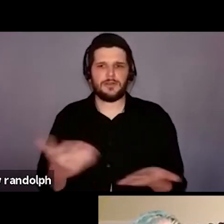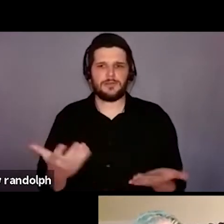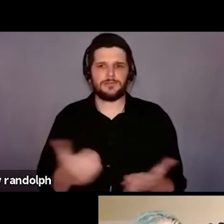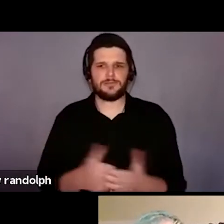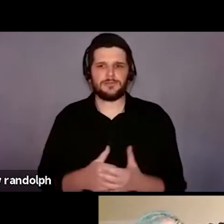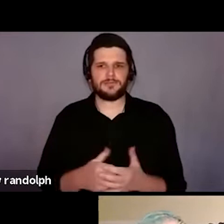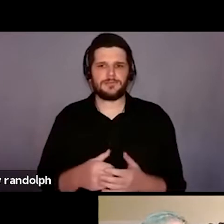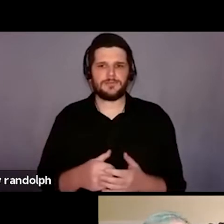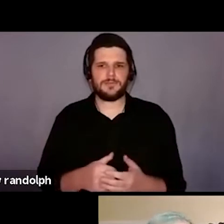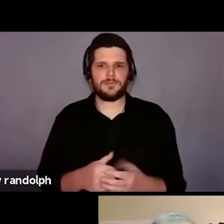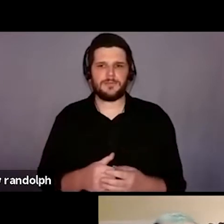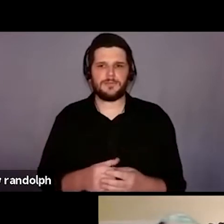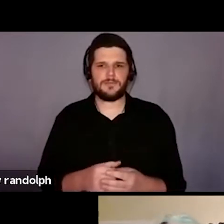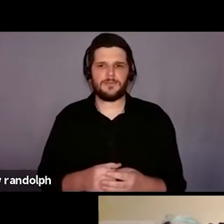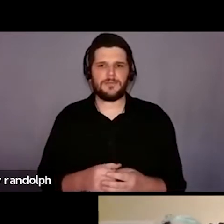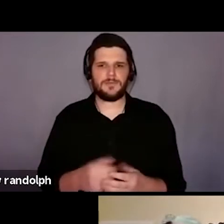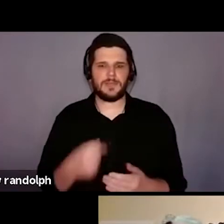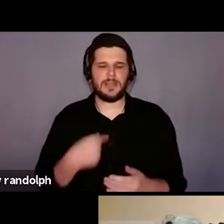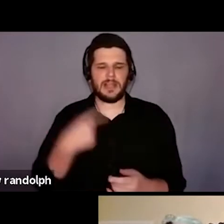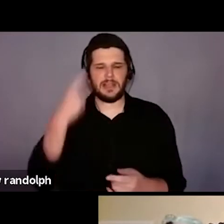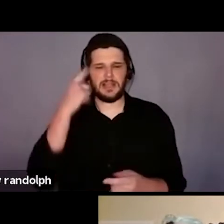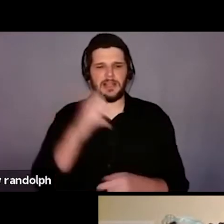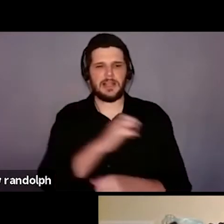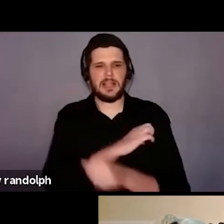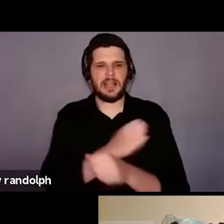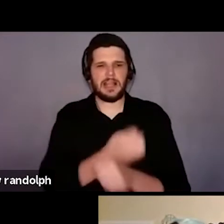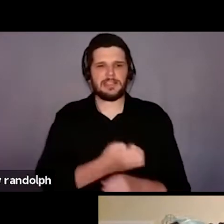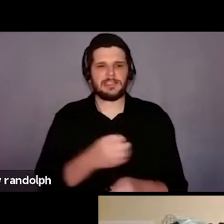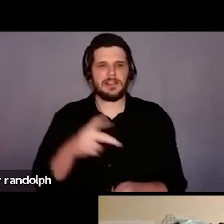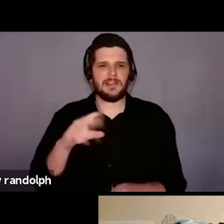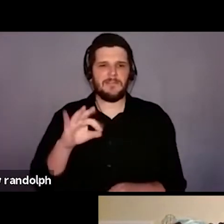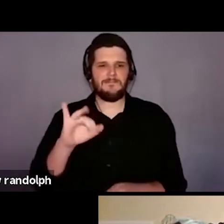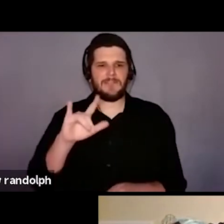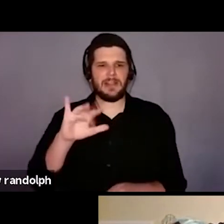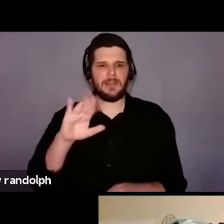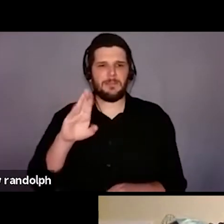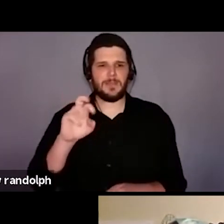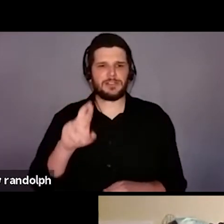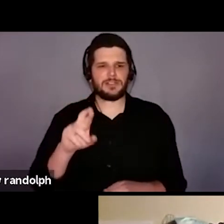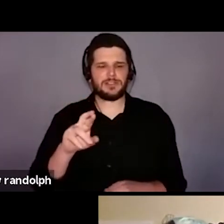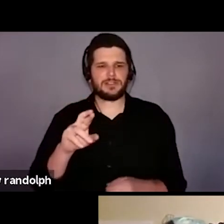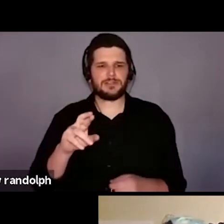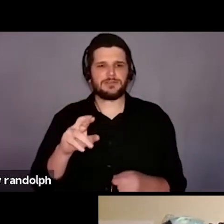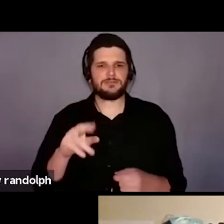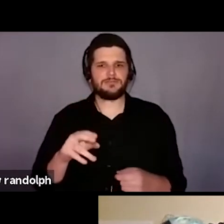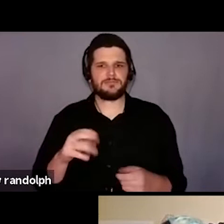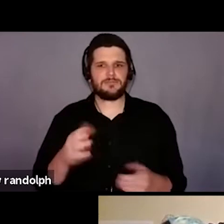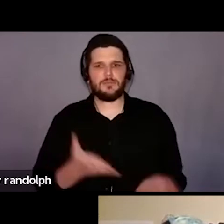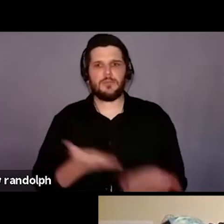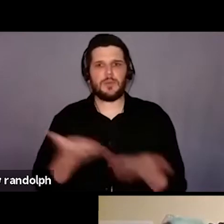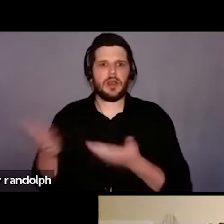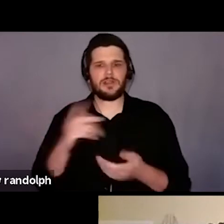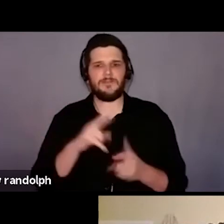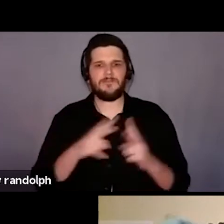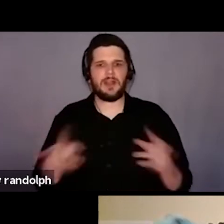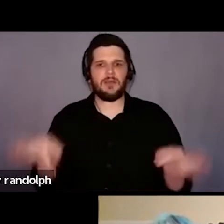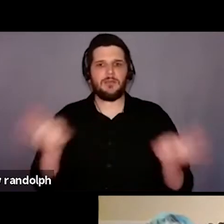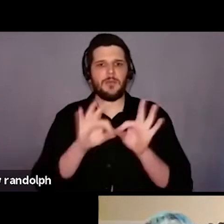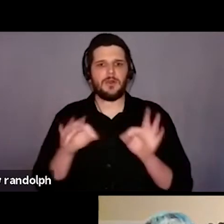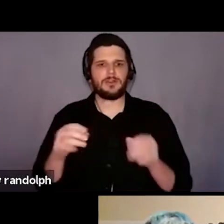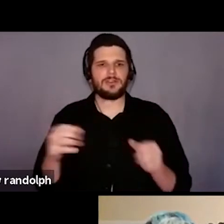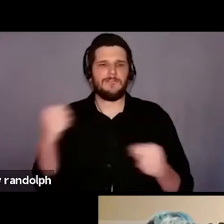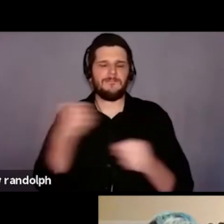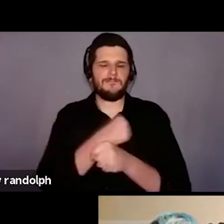And yeah, I think that the energy that the filibuster generated is very important in fighting that